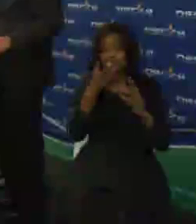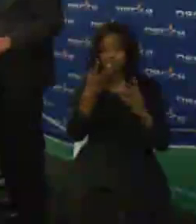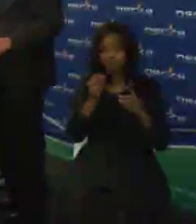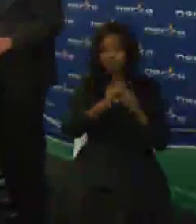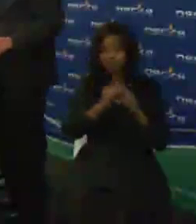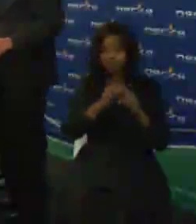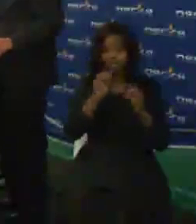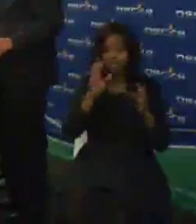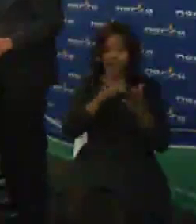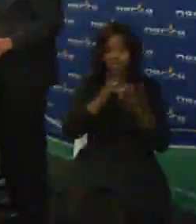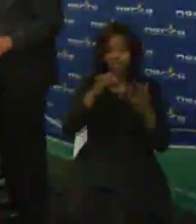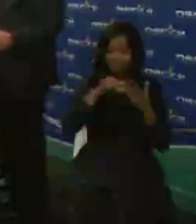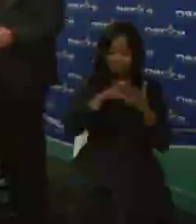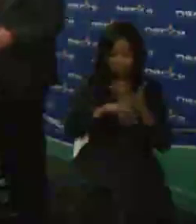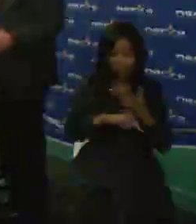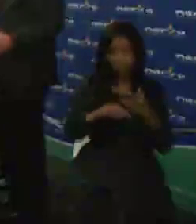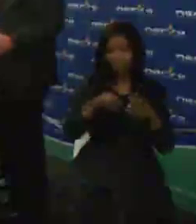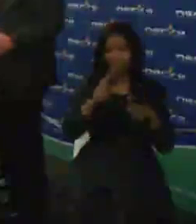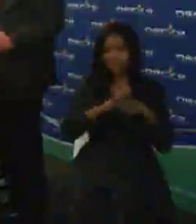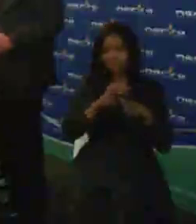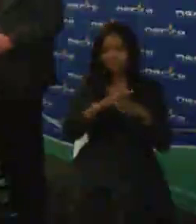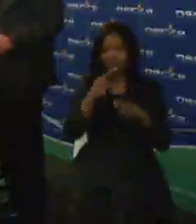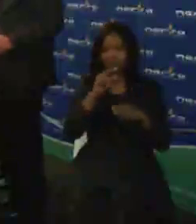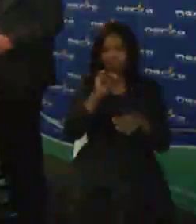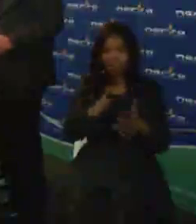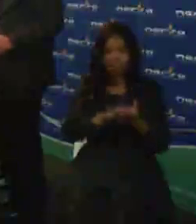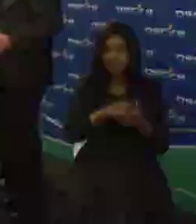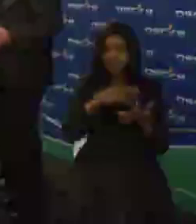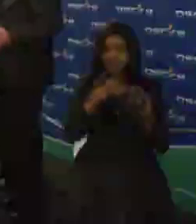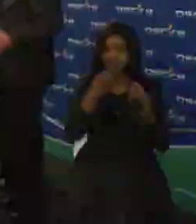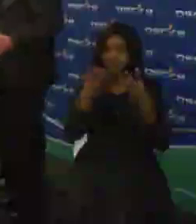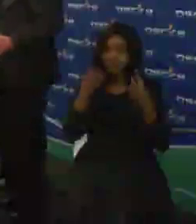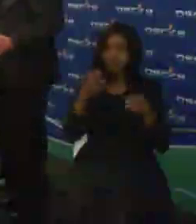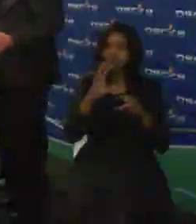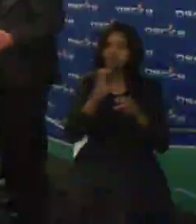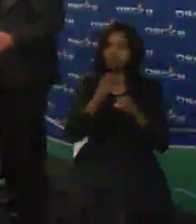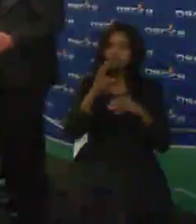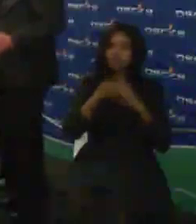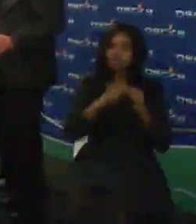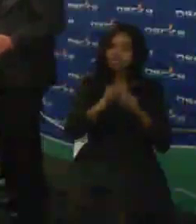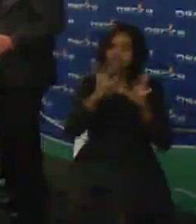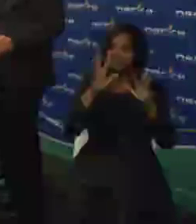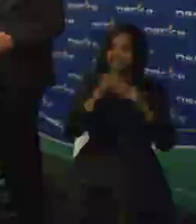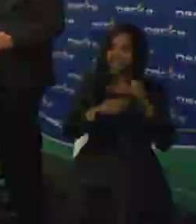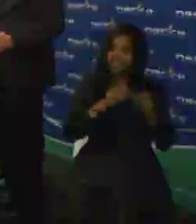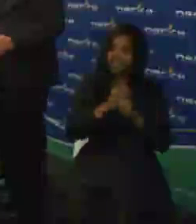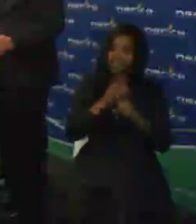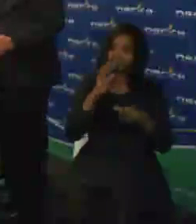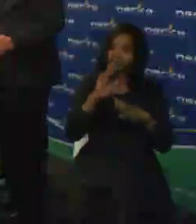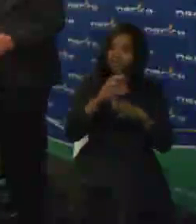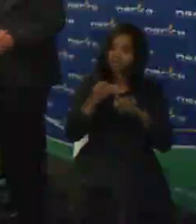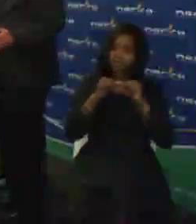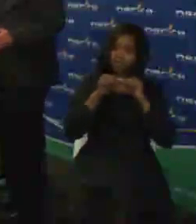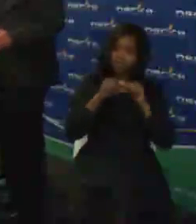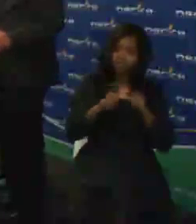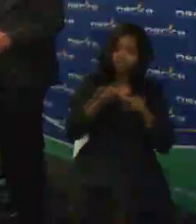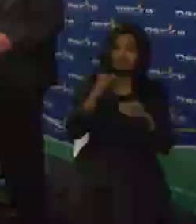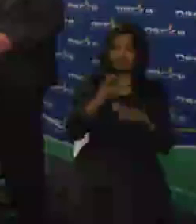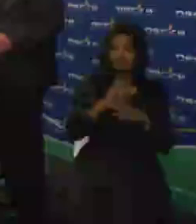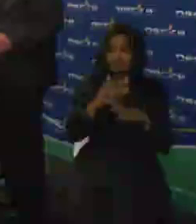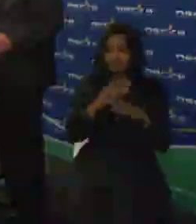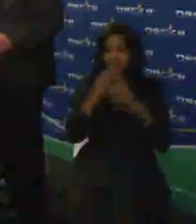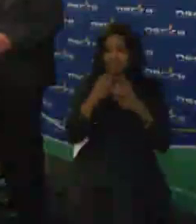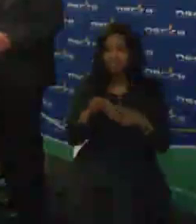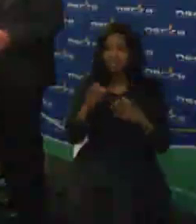the root cause of that is, as we've stated a number of times, 10 years of running very hard in the red zone of an